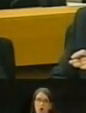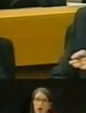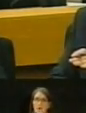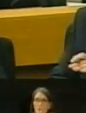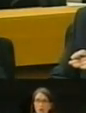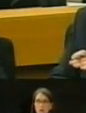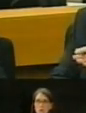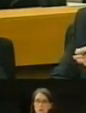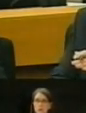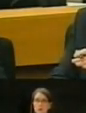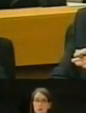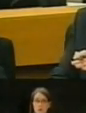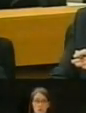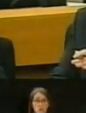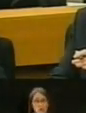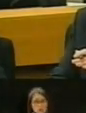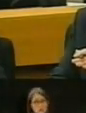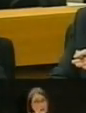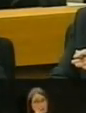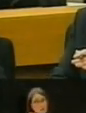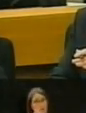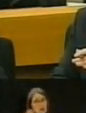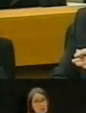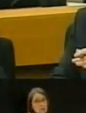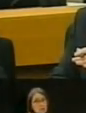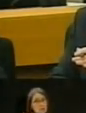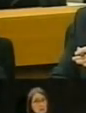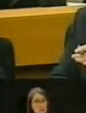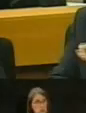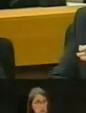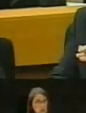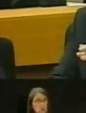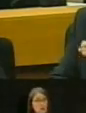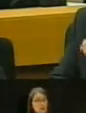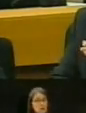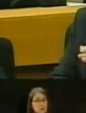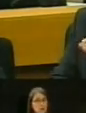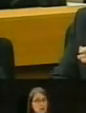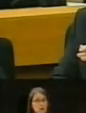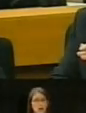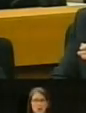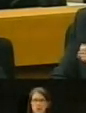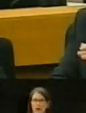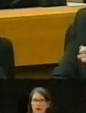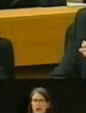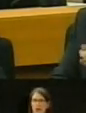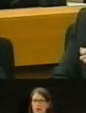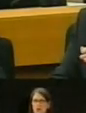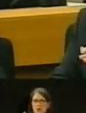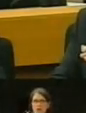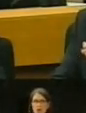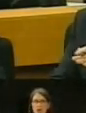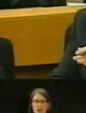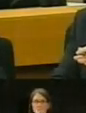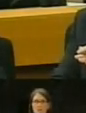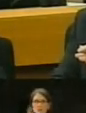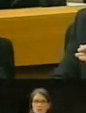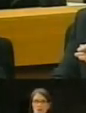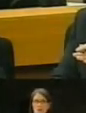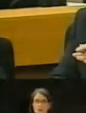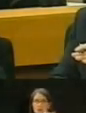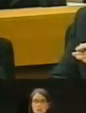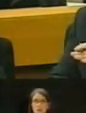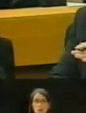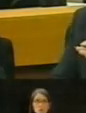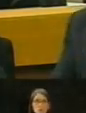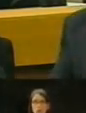lot of things up here and do everything, but what are we going to do? Every time something comes up that you don't like, come up